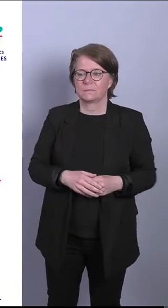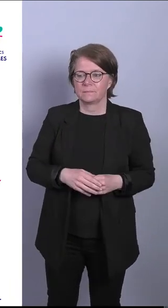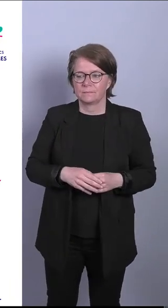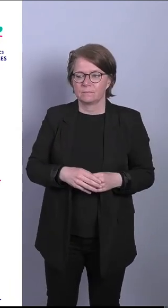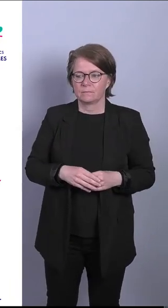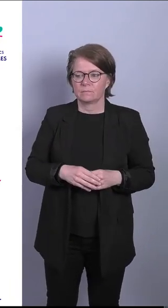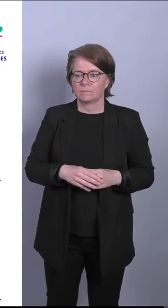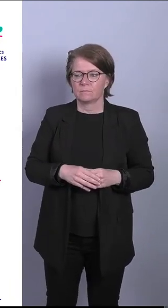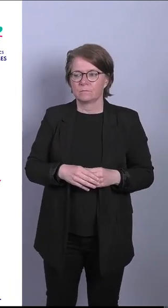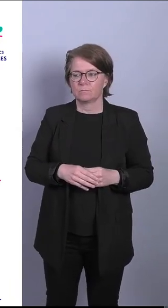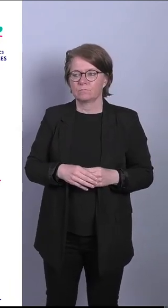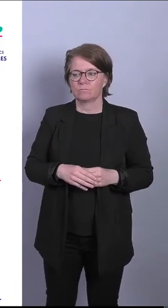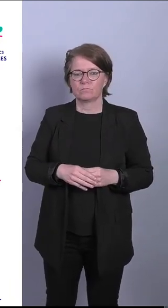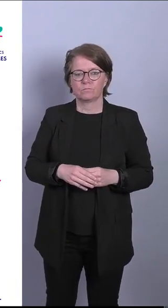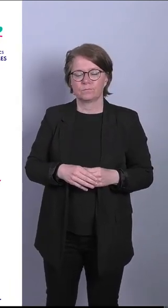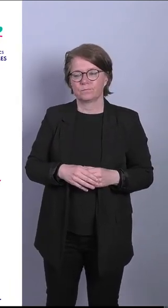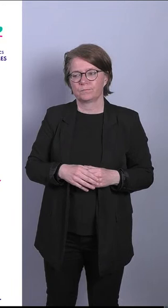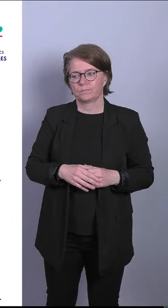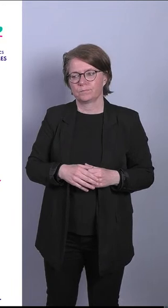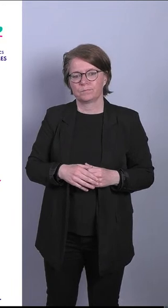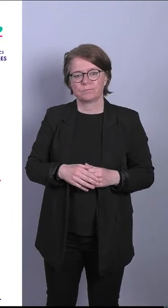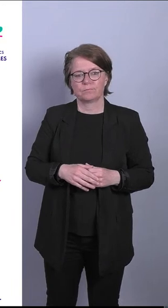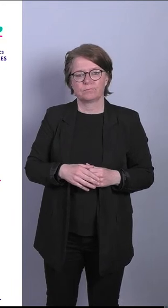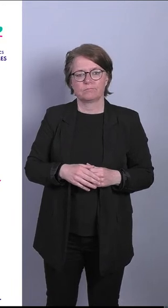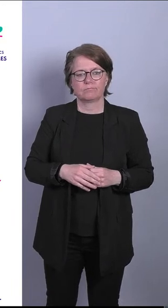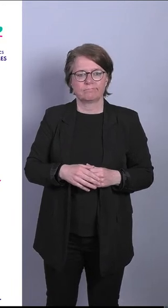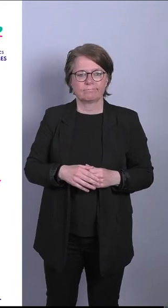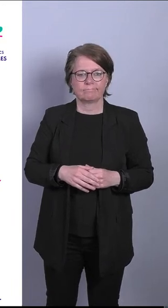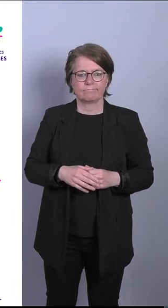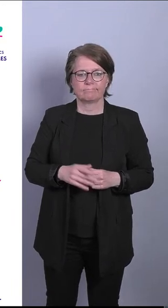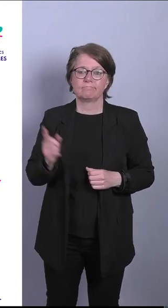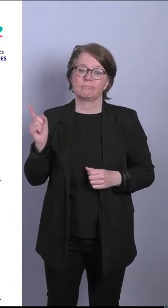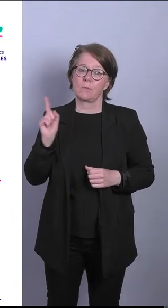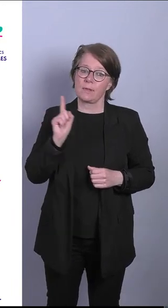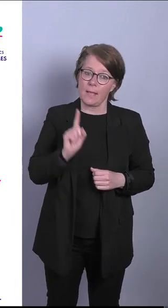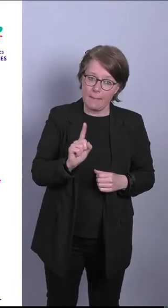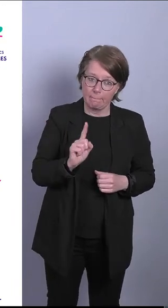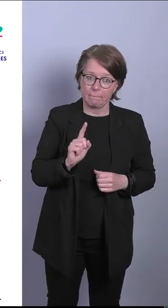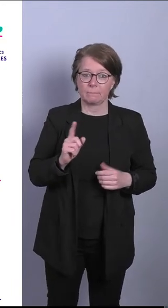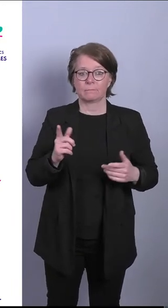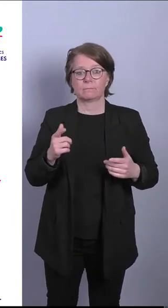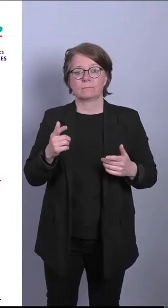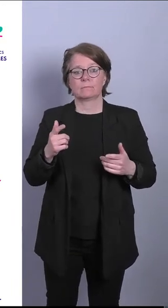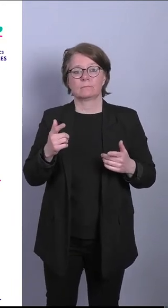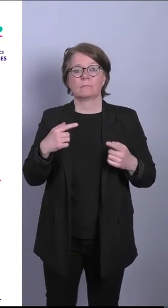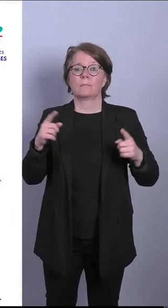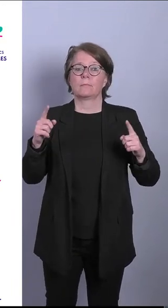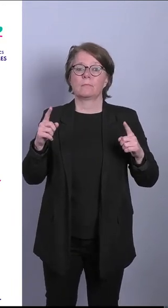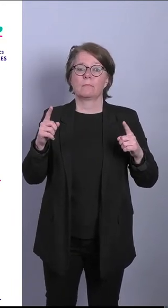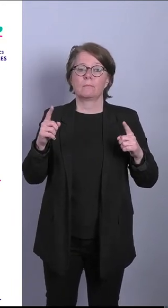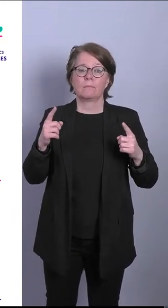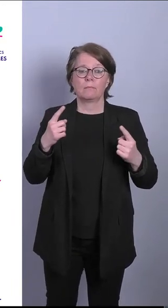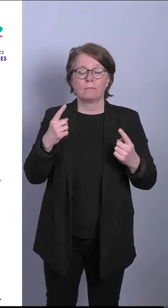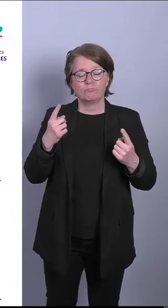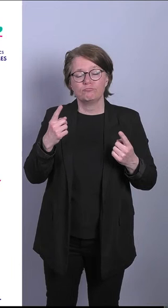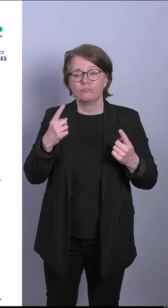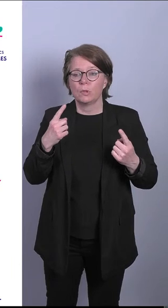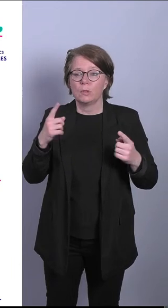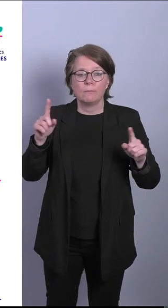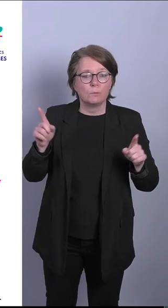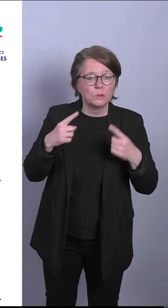Berlin. And they can enjoy the ice cream, so the local music by the artists around. But this is not when they're